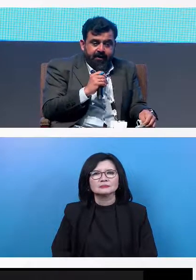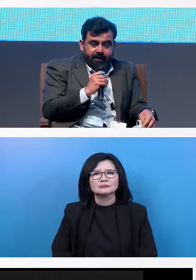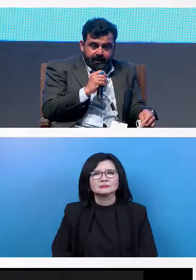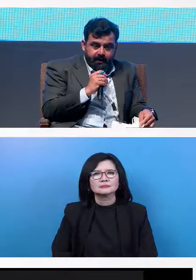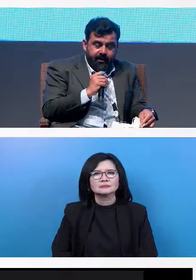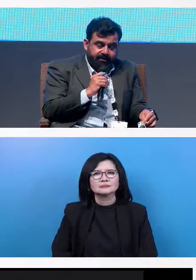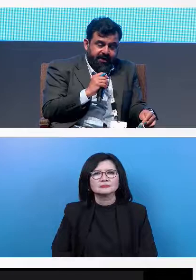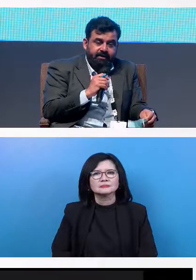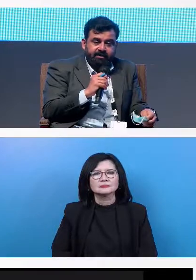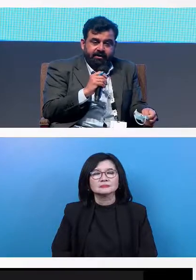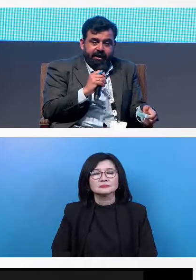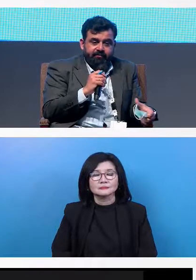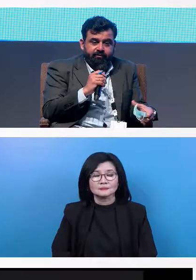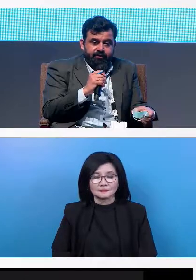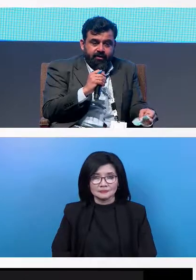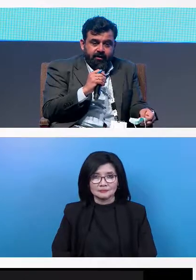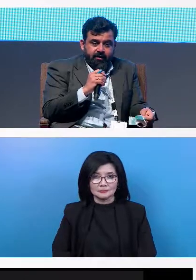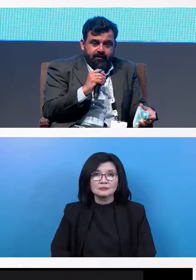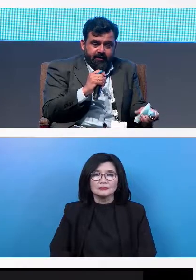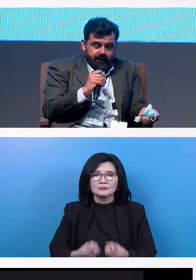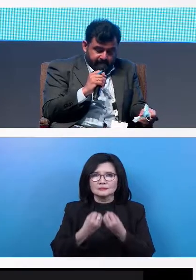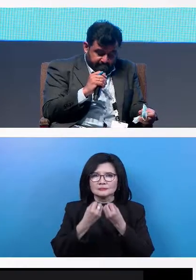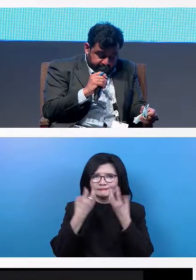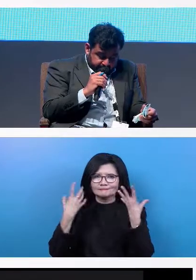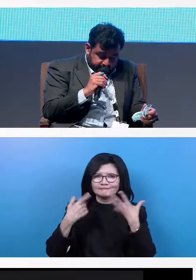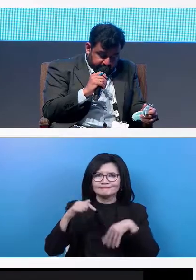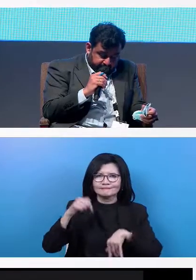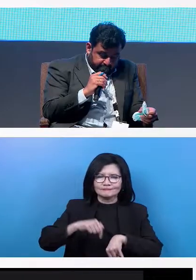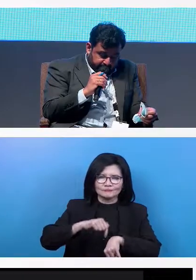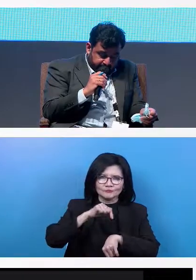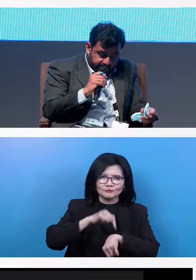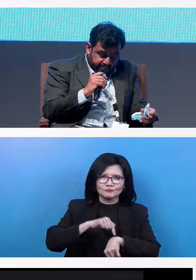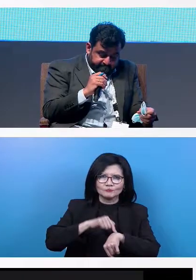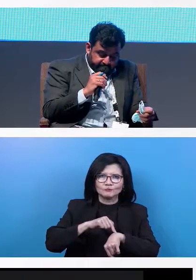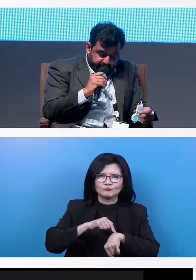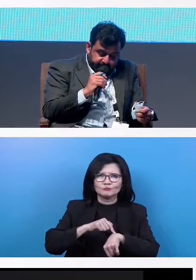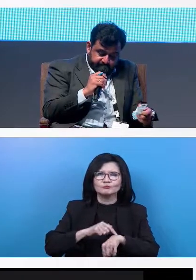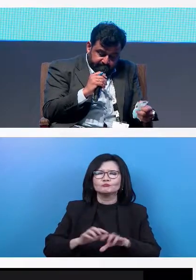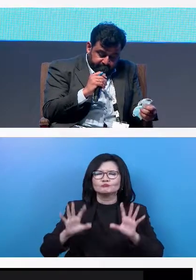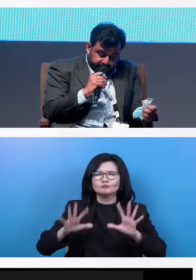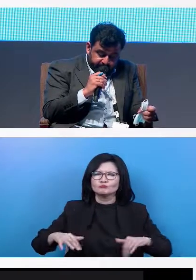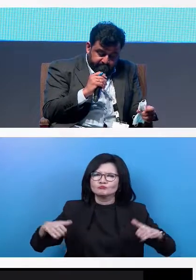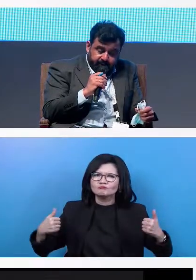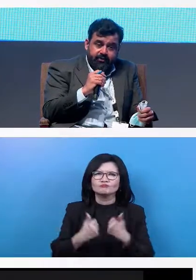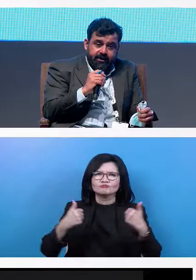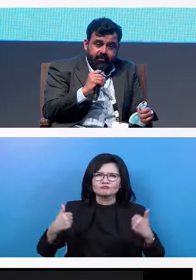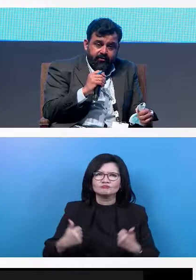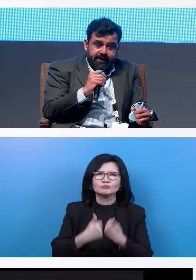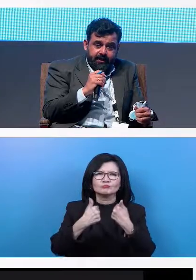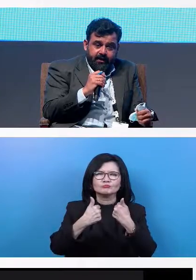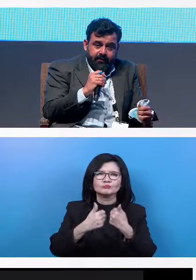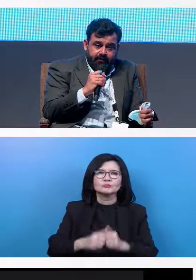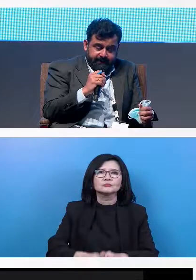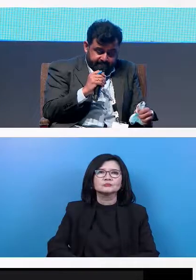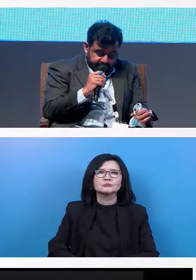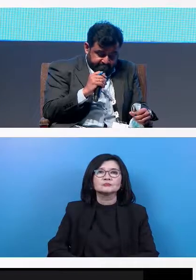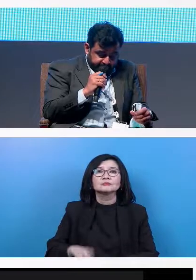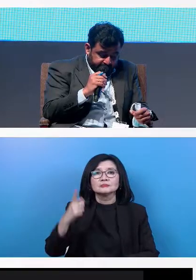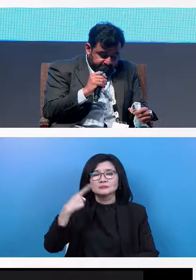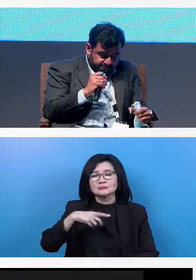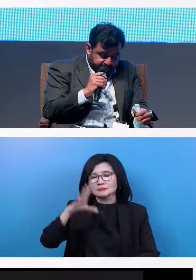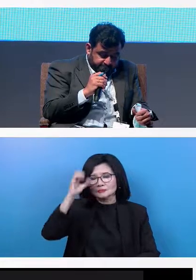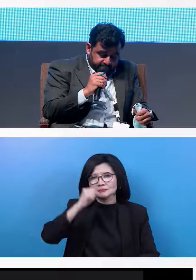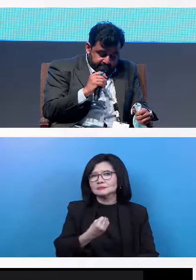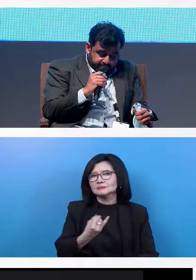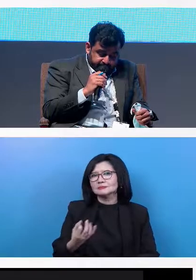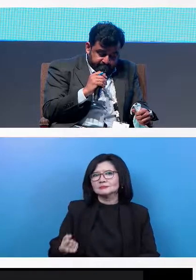It's definitely a challenging time for Sri Lanka, Yes, yes. and I can understand some of the issues that you're seeing and facing in